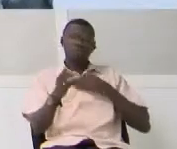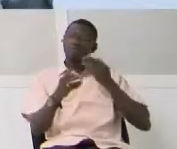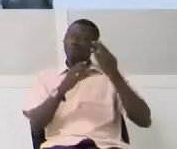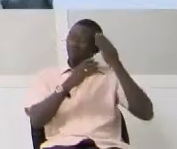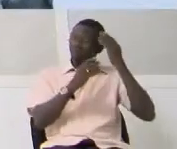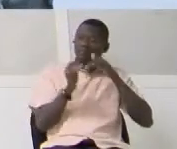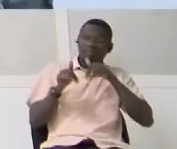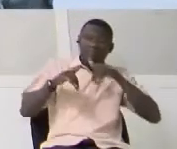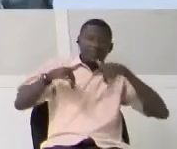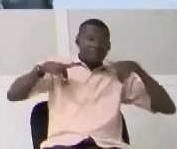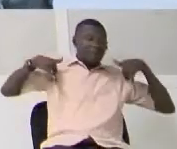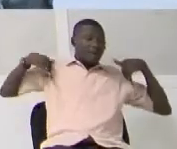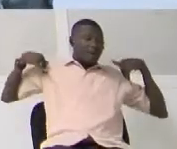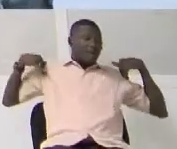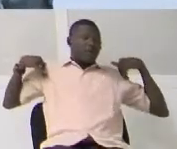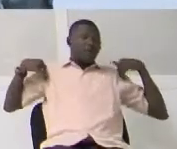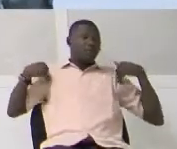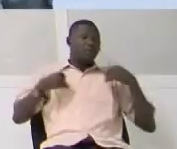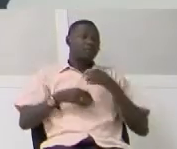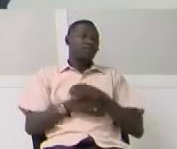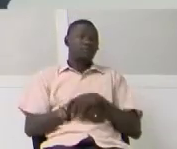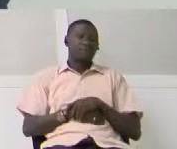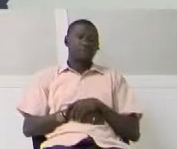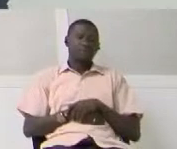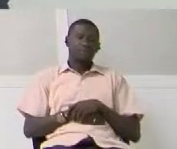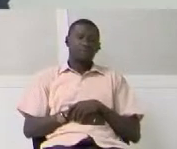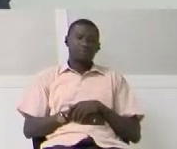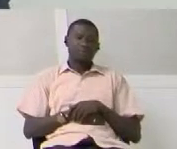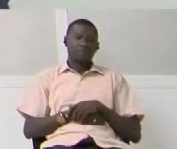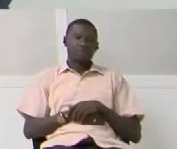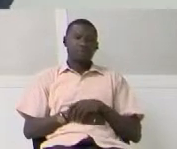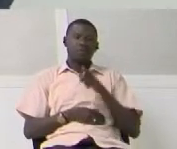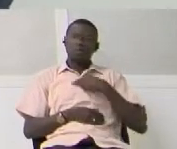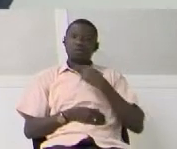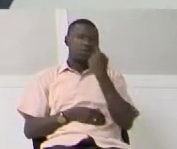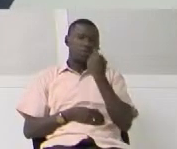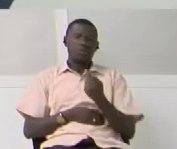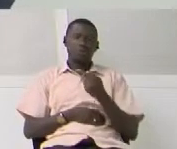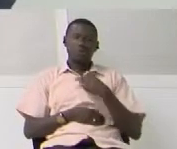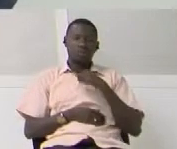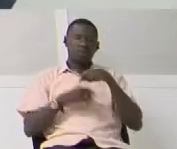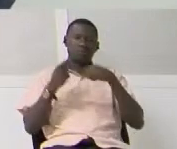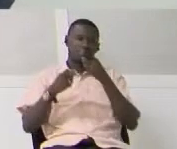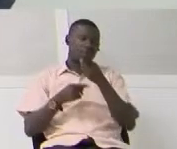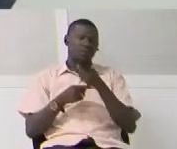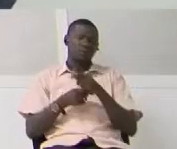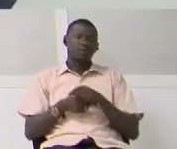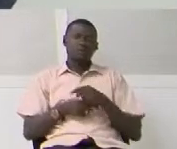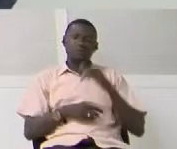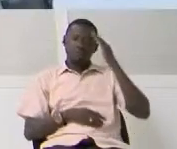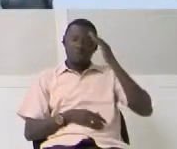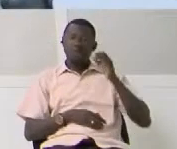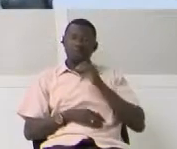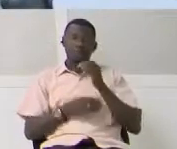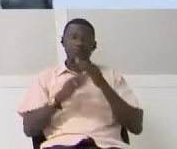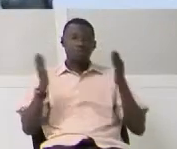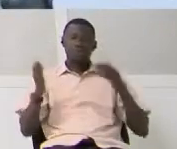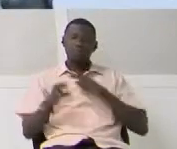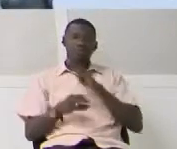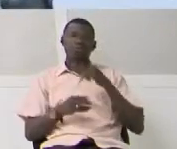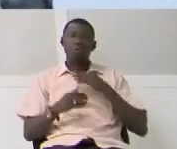not alone in that regard. No, no, you are okay, mommy. Well, thank you very much. I have no further questions for the witness.